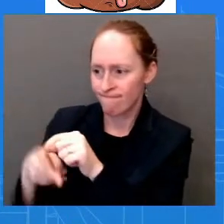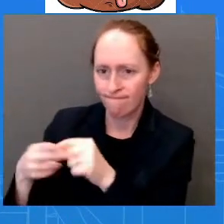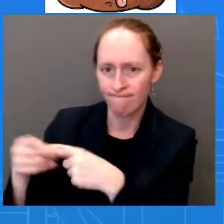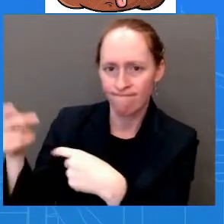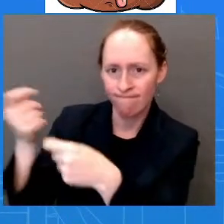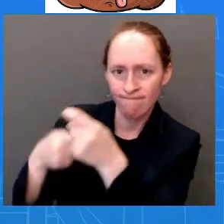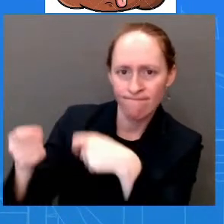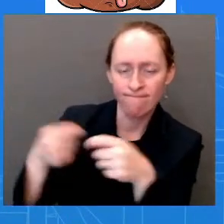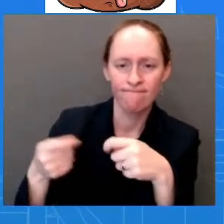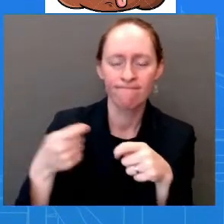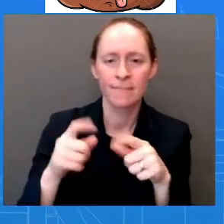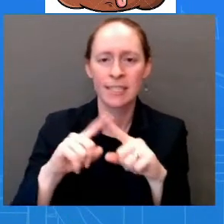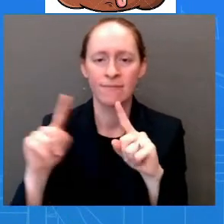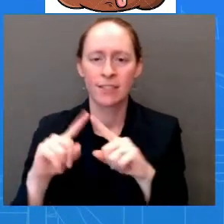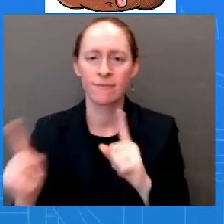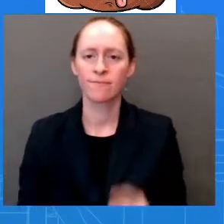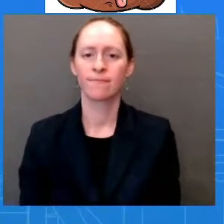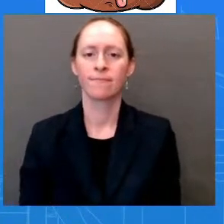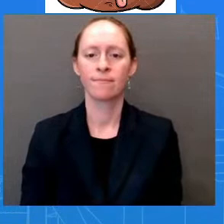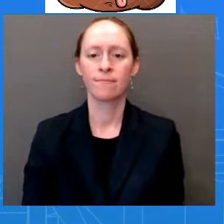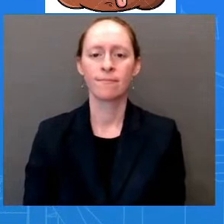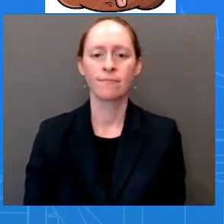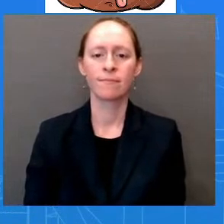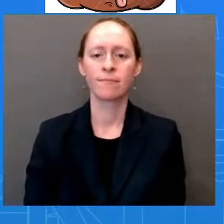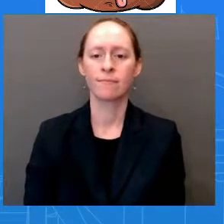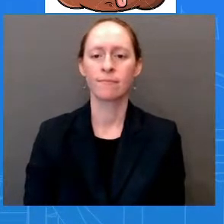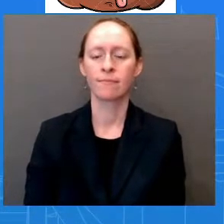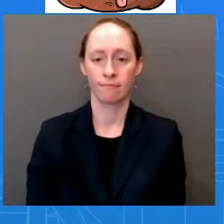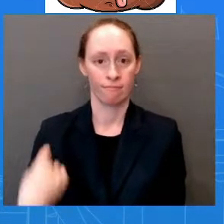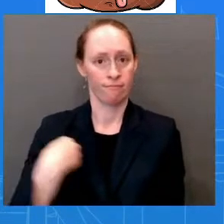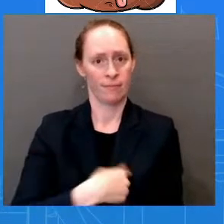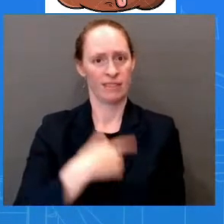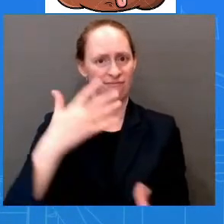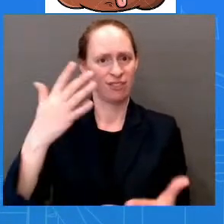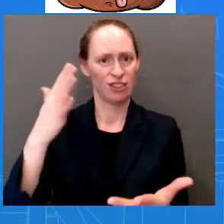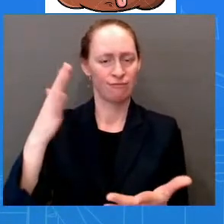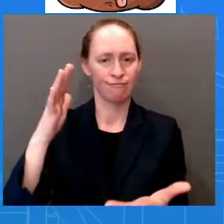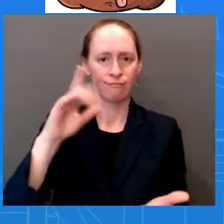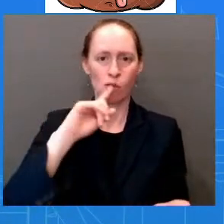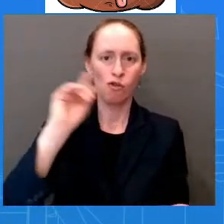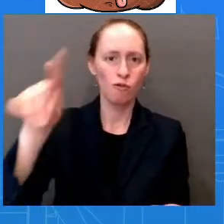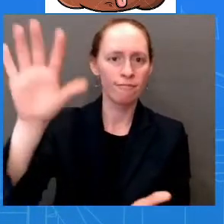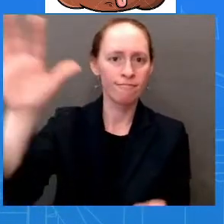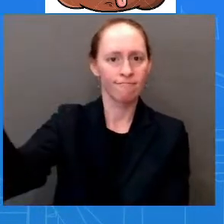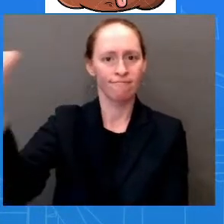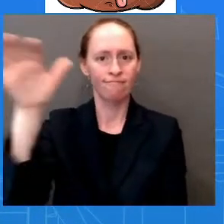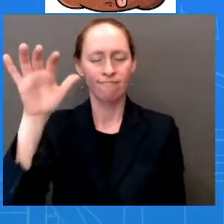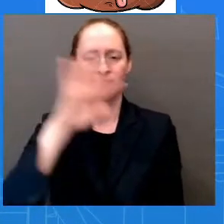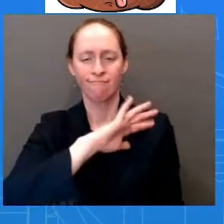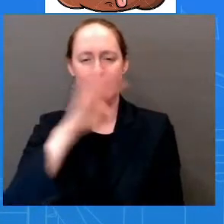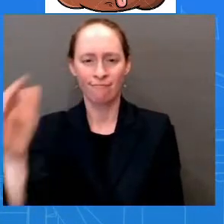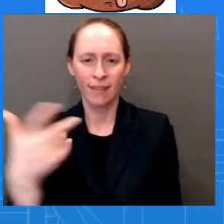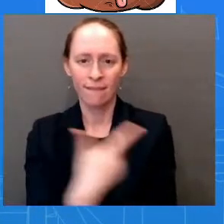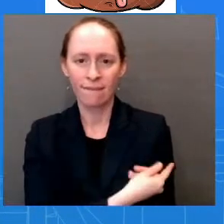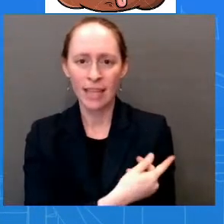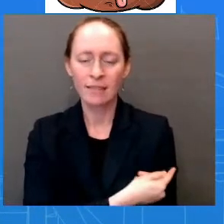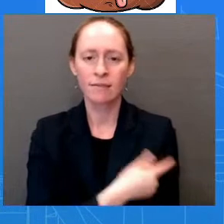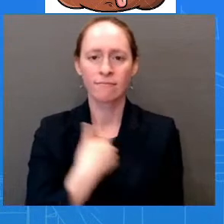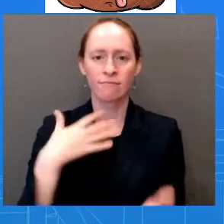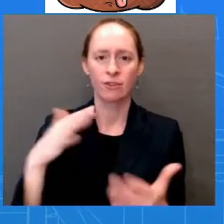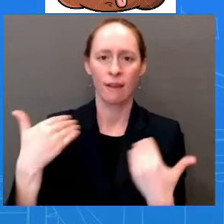from to buy vaccines, to buy treatments. Even the resources we're announcing today are from other really important